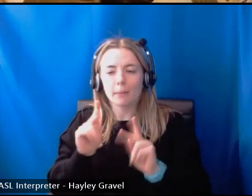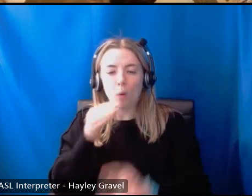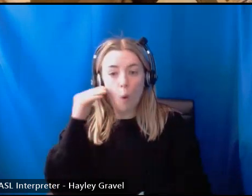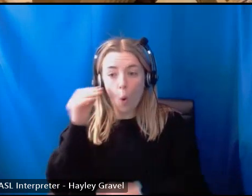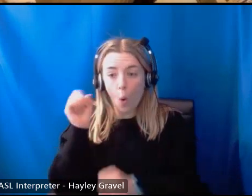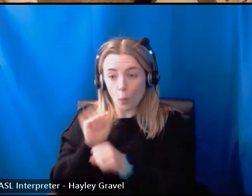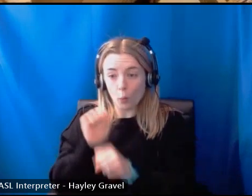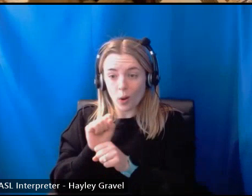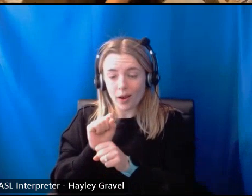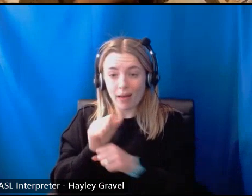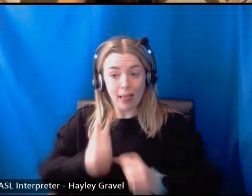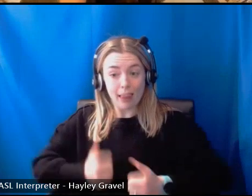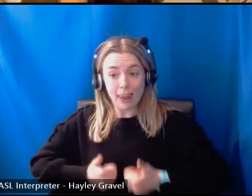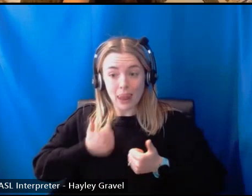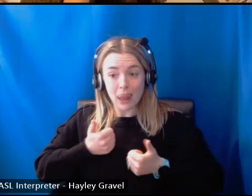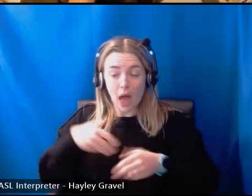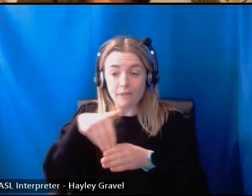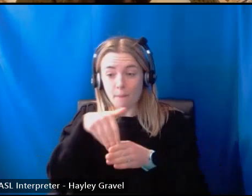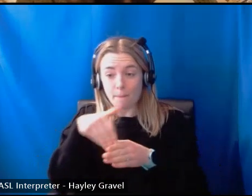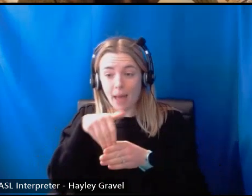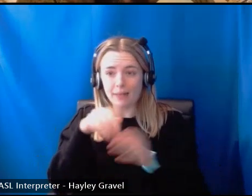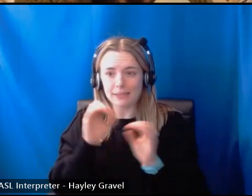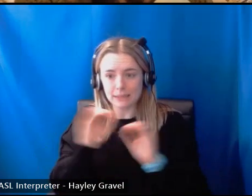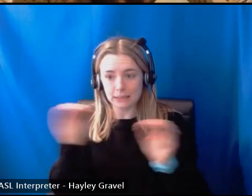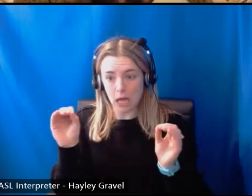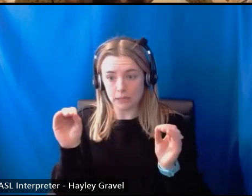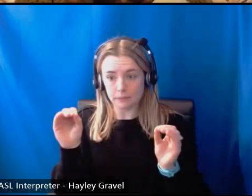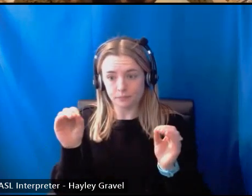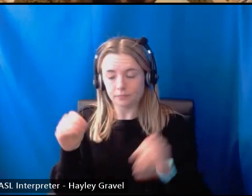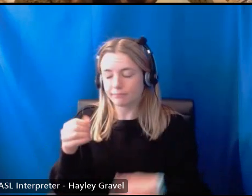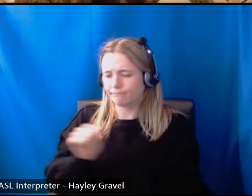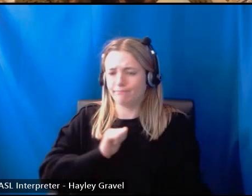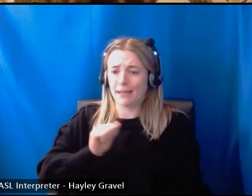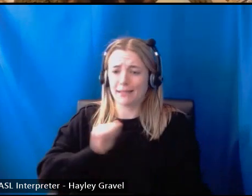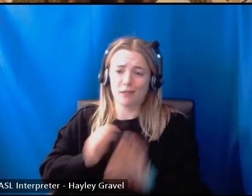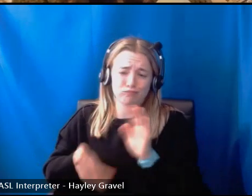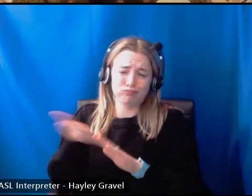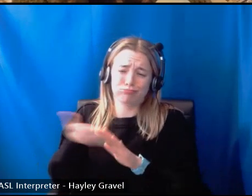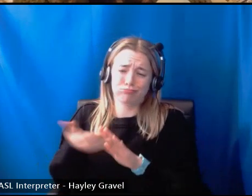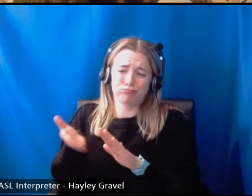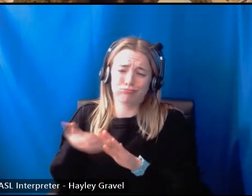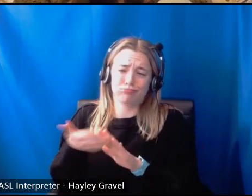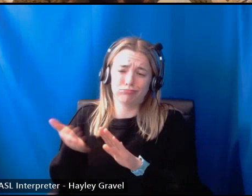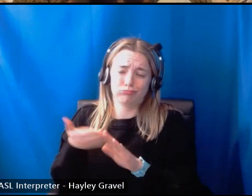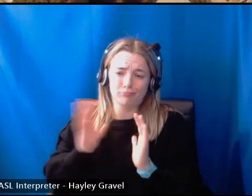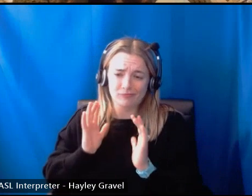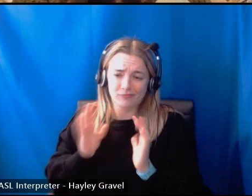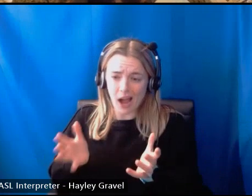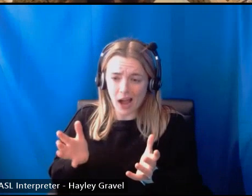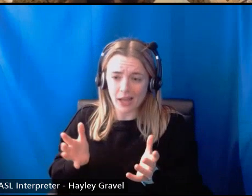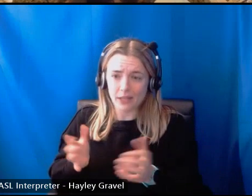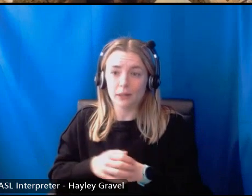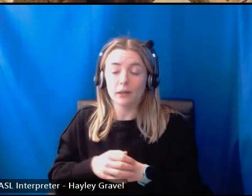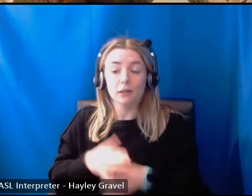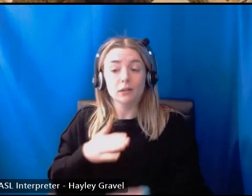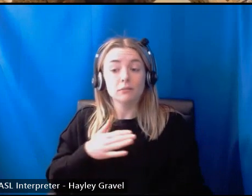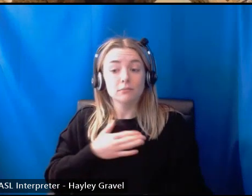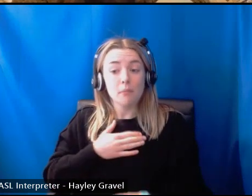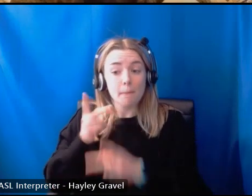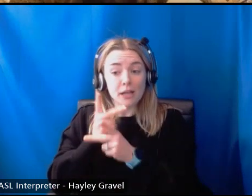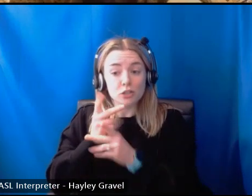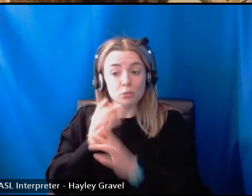And some people thought they weren't being productive. I was incredibly productive. And what I did, my supervisor didn't tell me to do